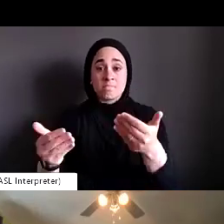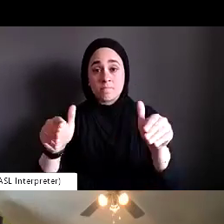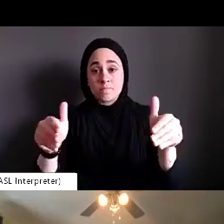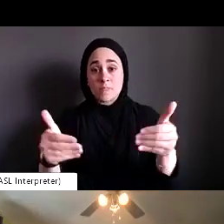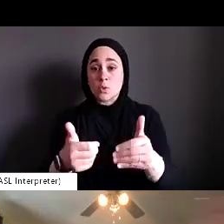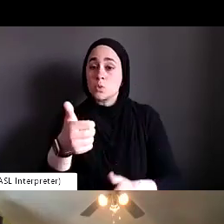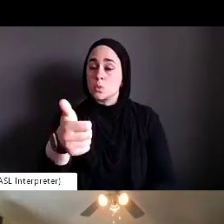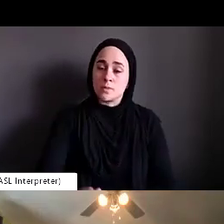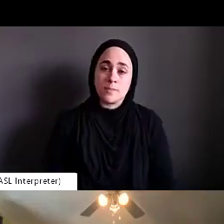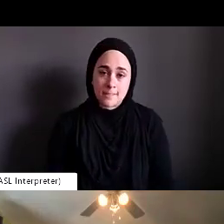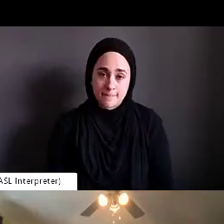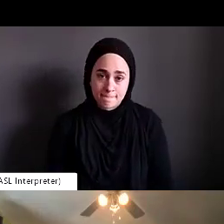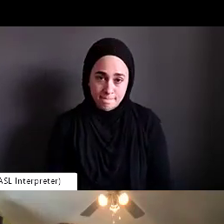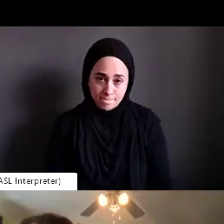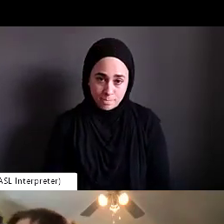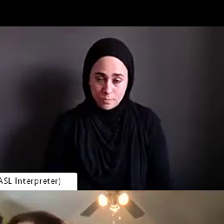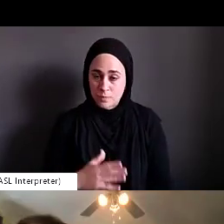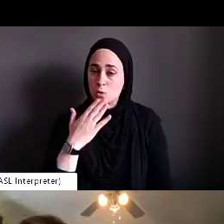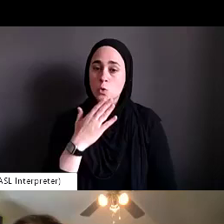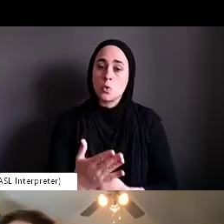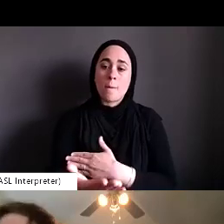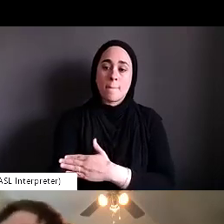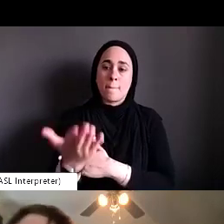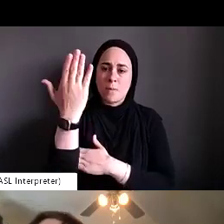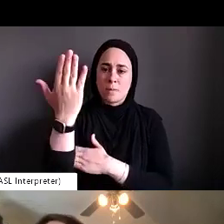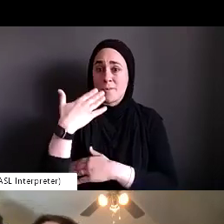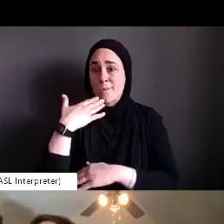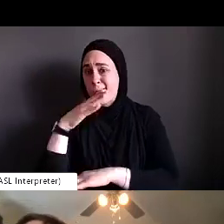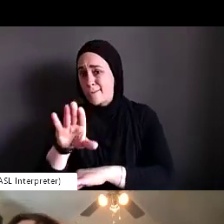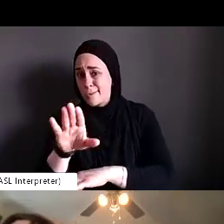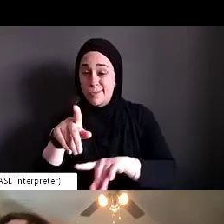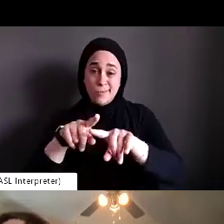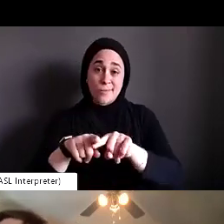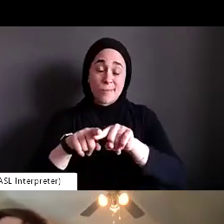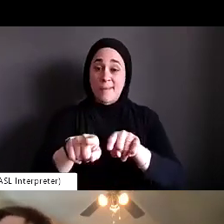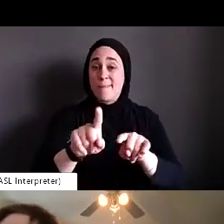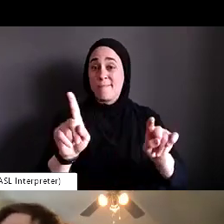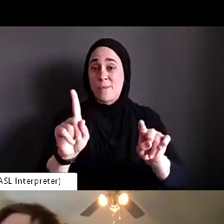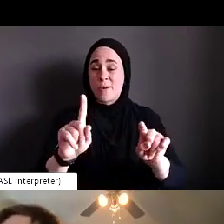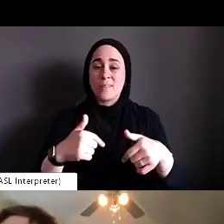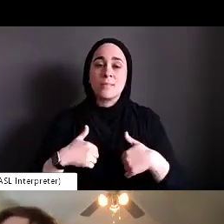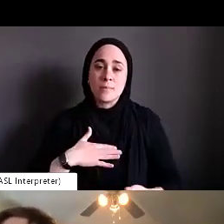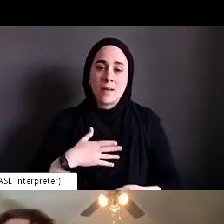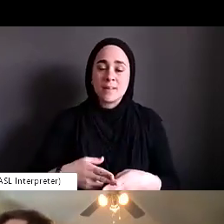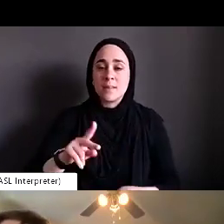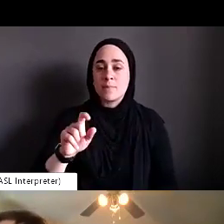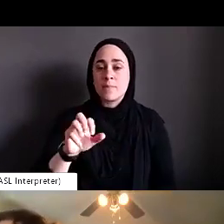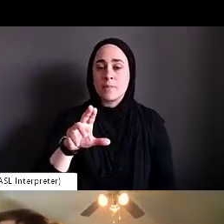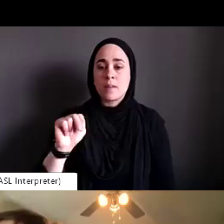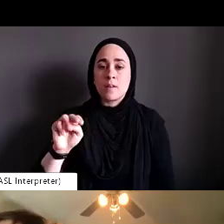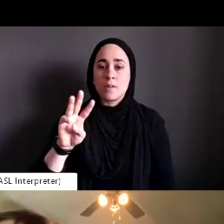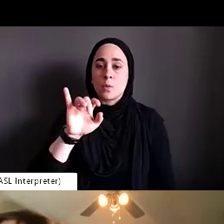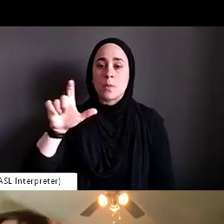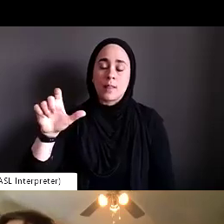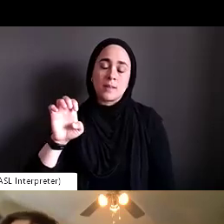yourself. Good morning or afternoon, wherever you are. My name is Karen Willey. I'm the Executive Director of